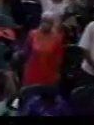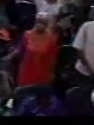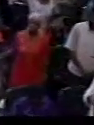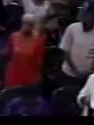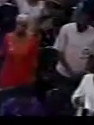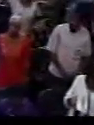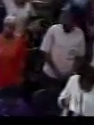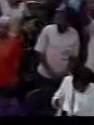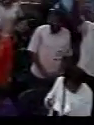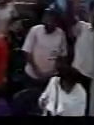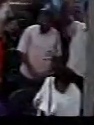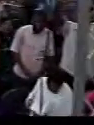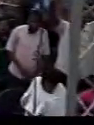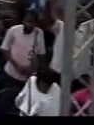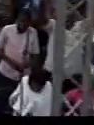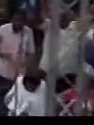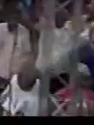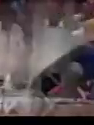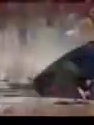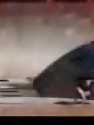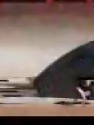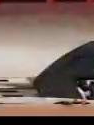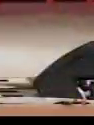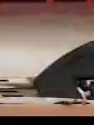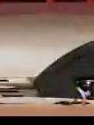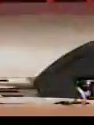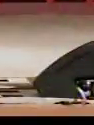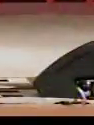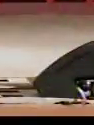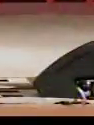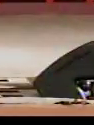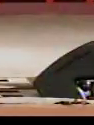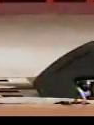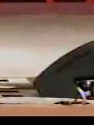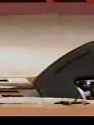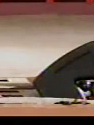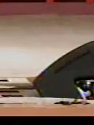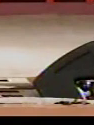power in the work you are doing in Jesus' name.